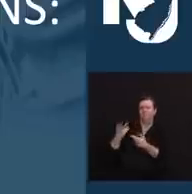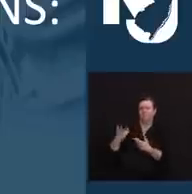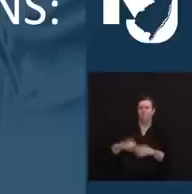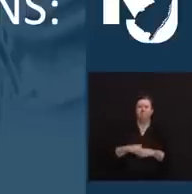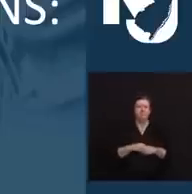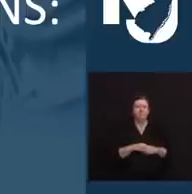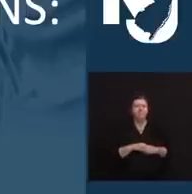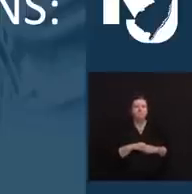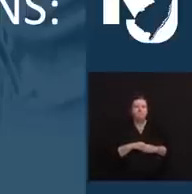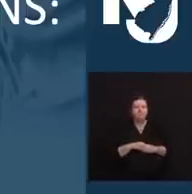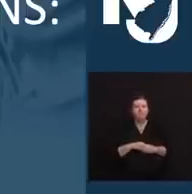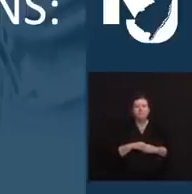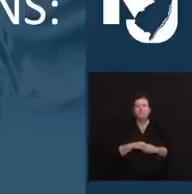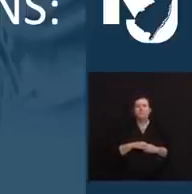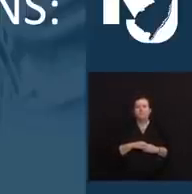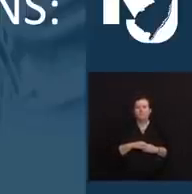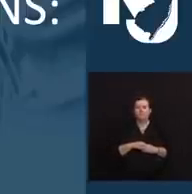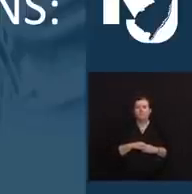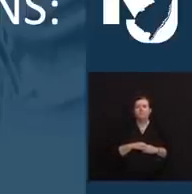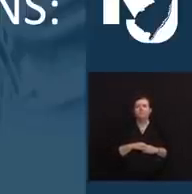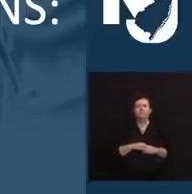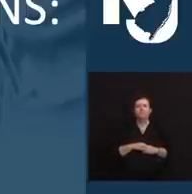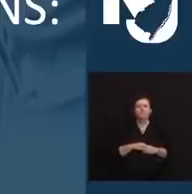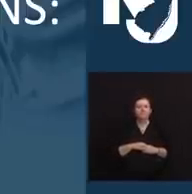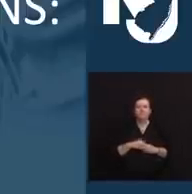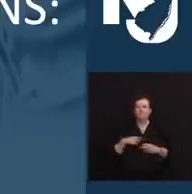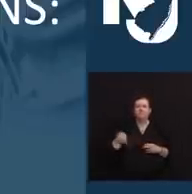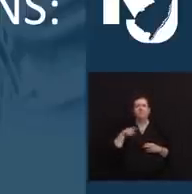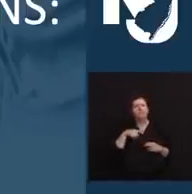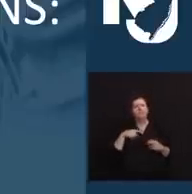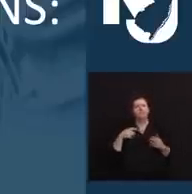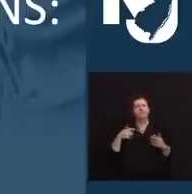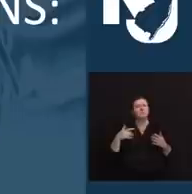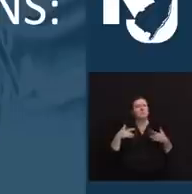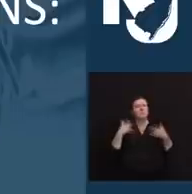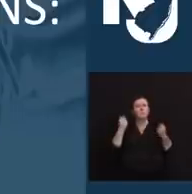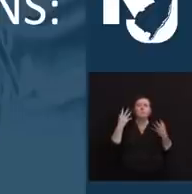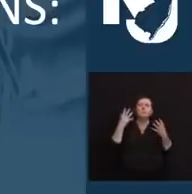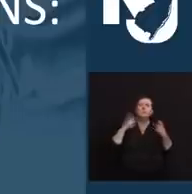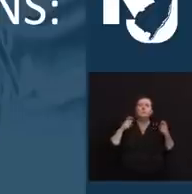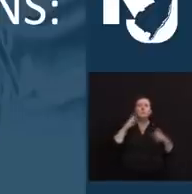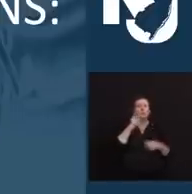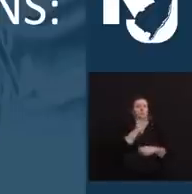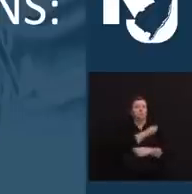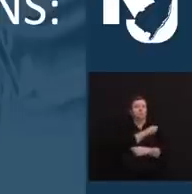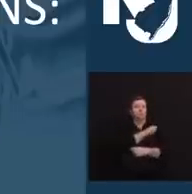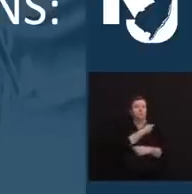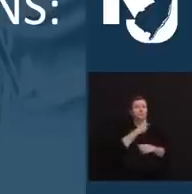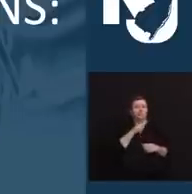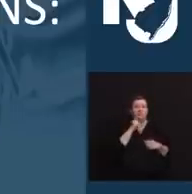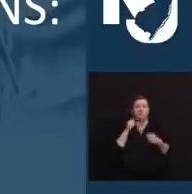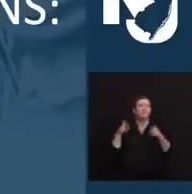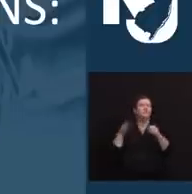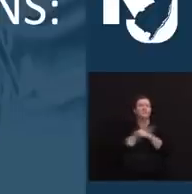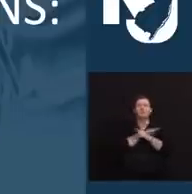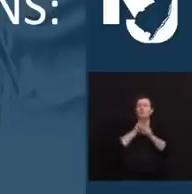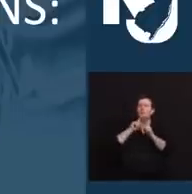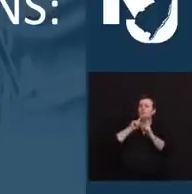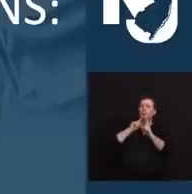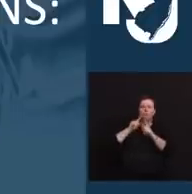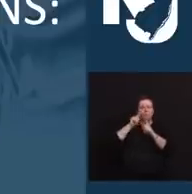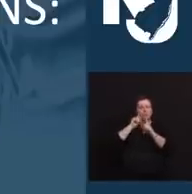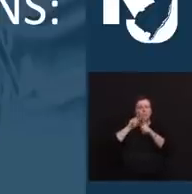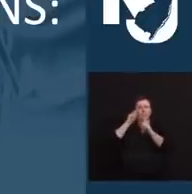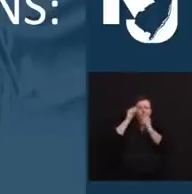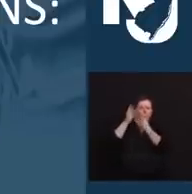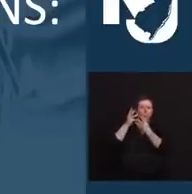office, there is a significant amount of underreporting. And you referred to one, we'll leave the entities' names out, but you referred